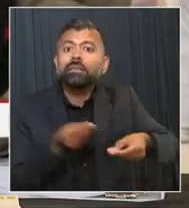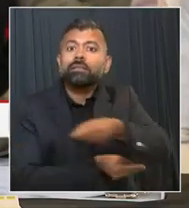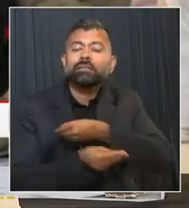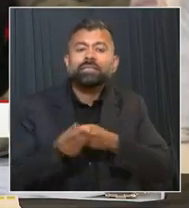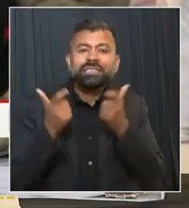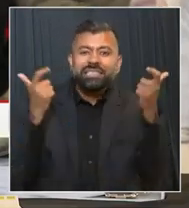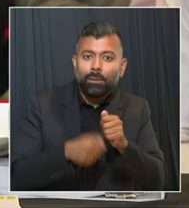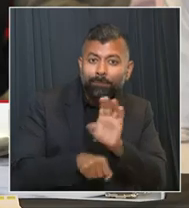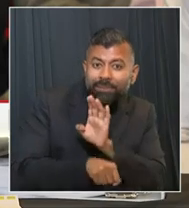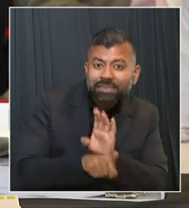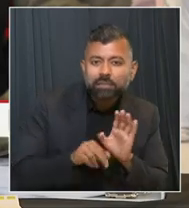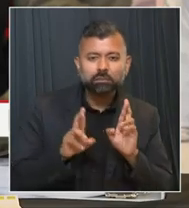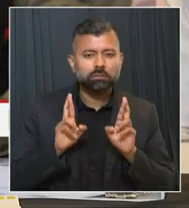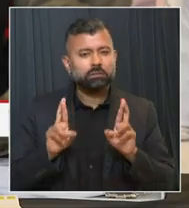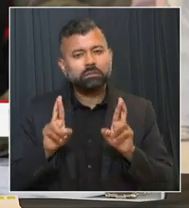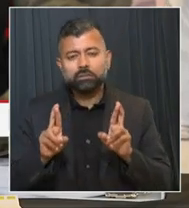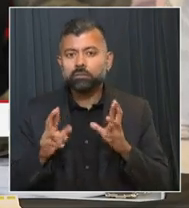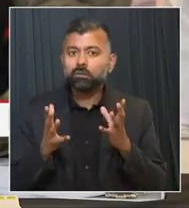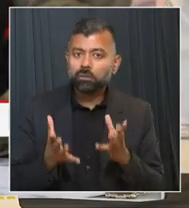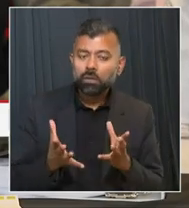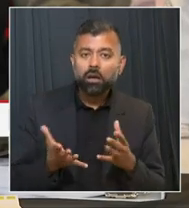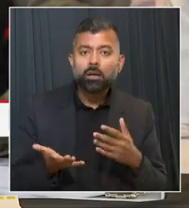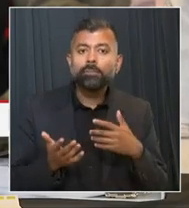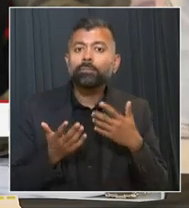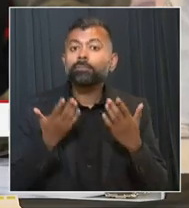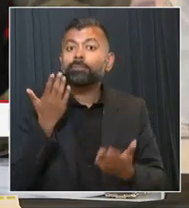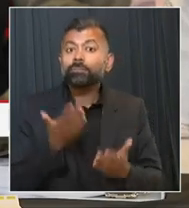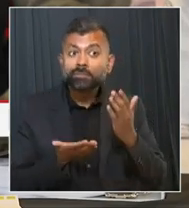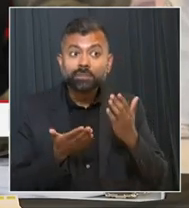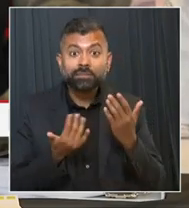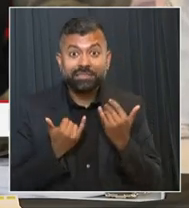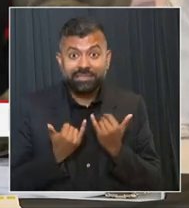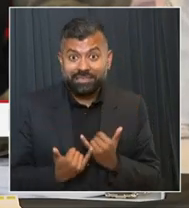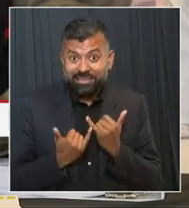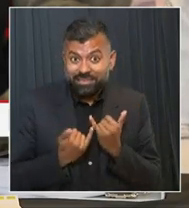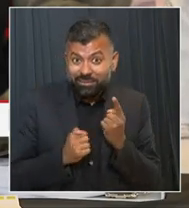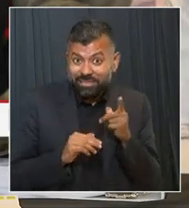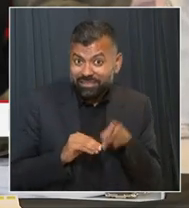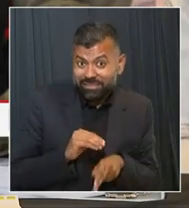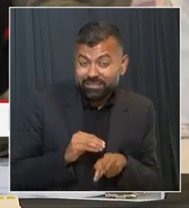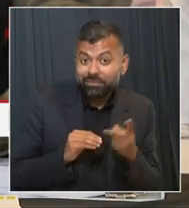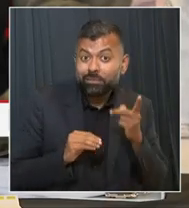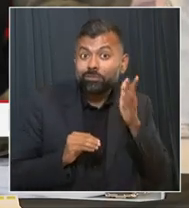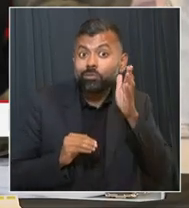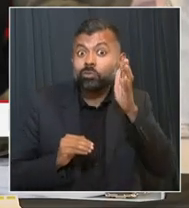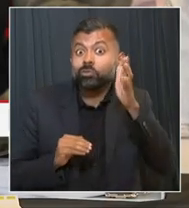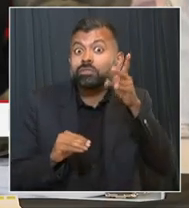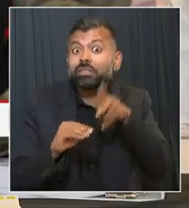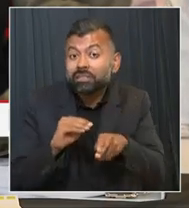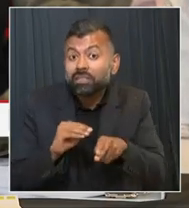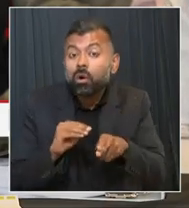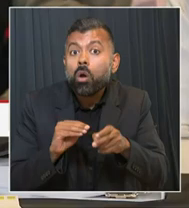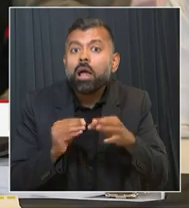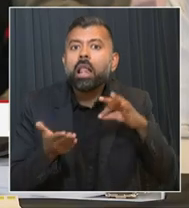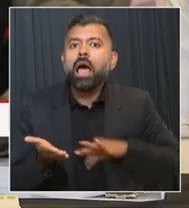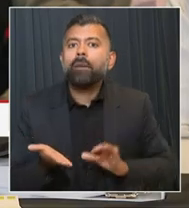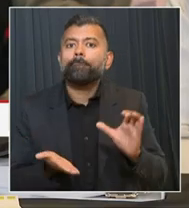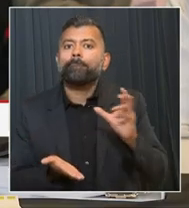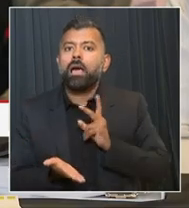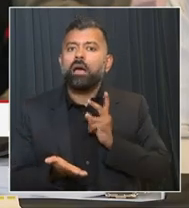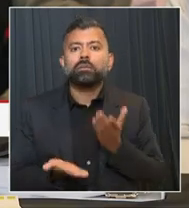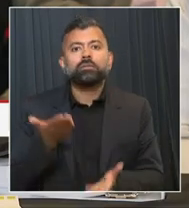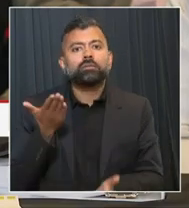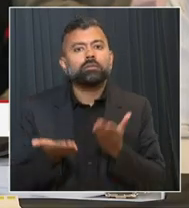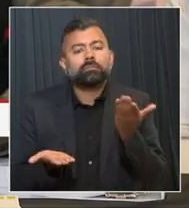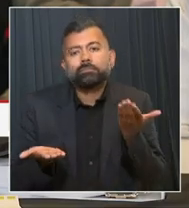on the table don't have to be on the table next year or the year after that. But it is not our choice to go to